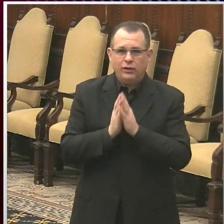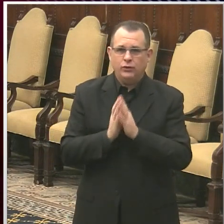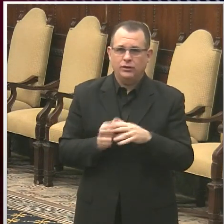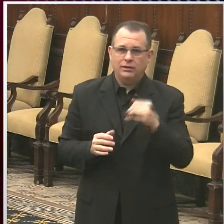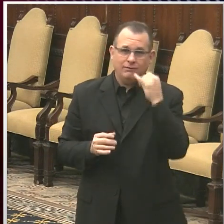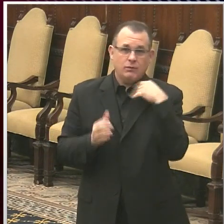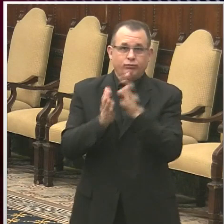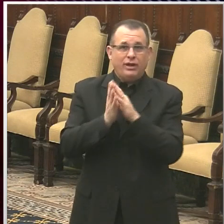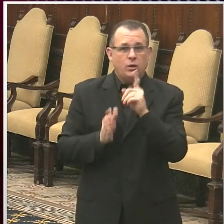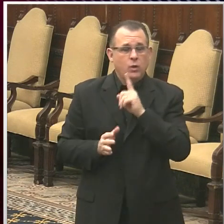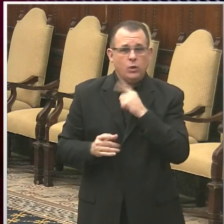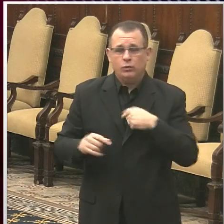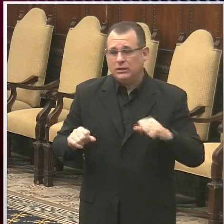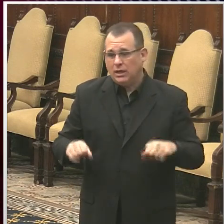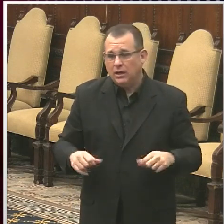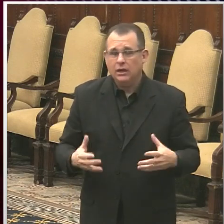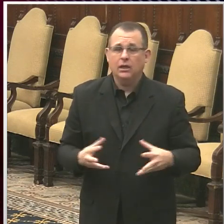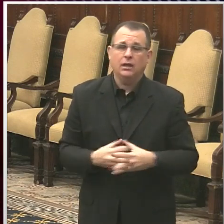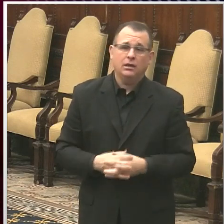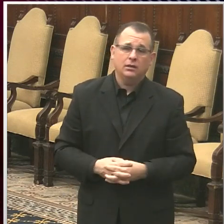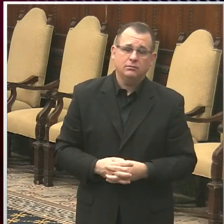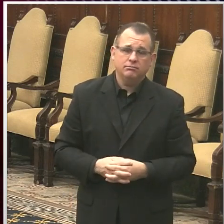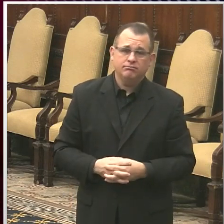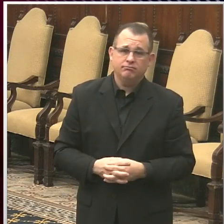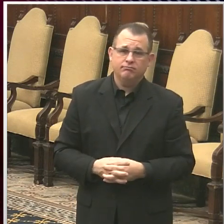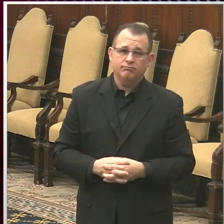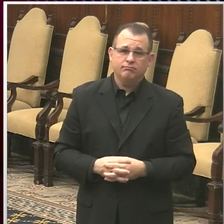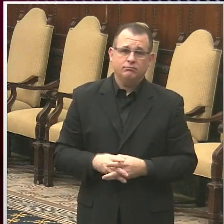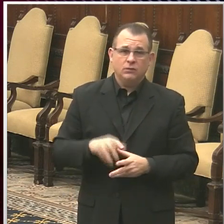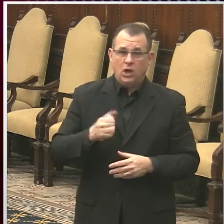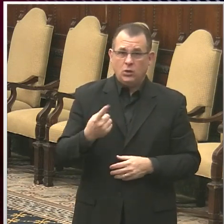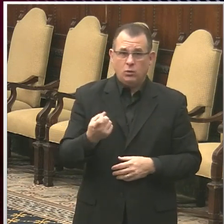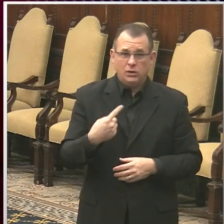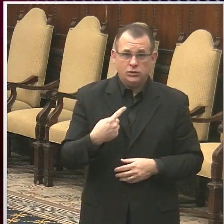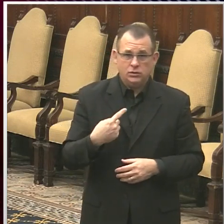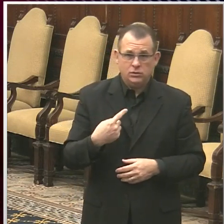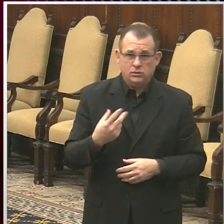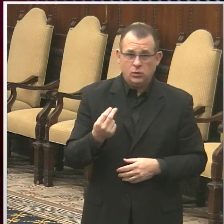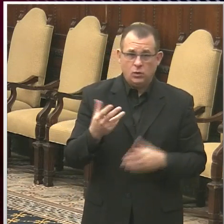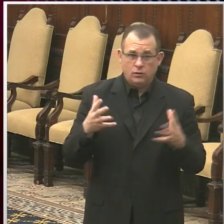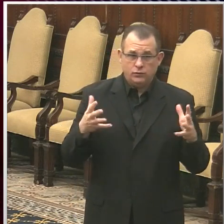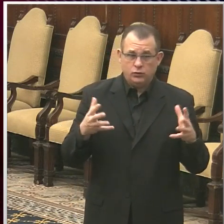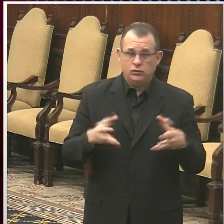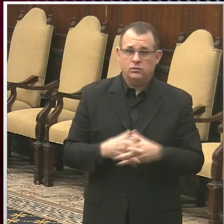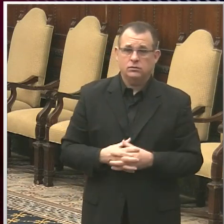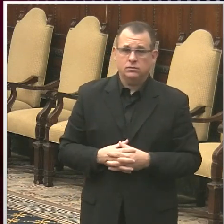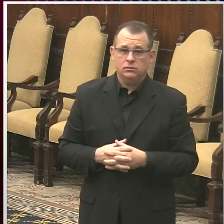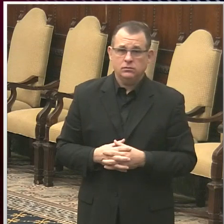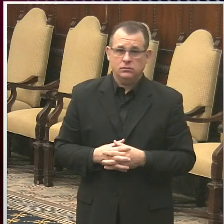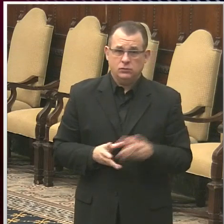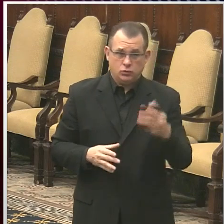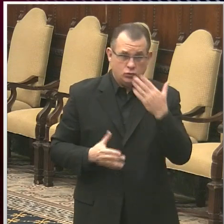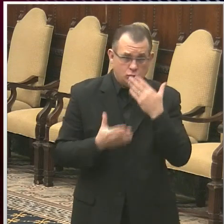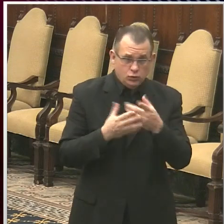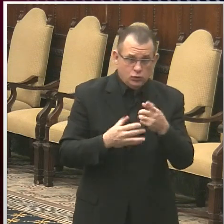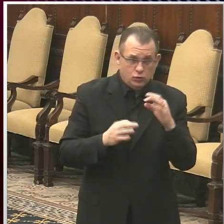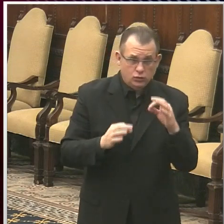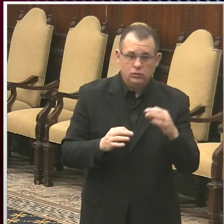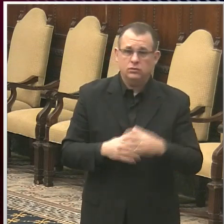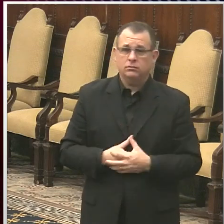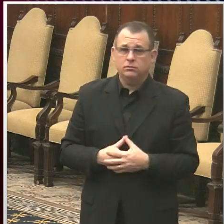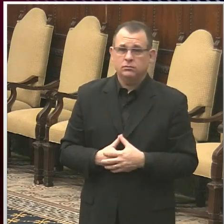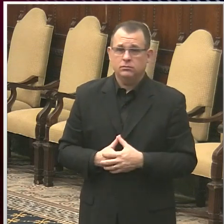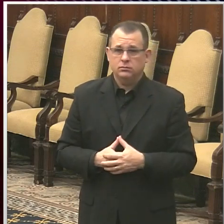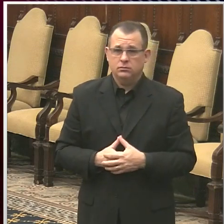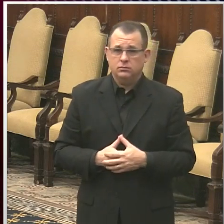Did you have anything further? Any further questions? All right. You're good. Thank you. Thank you for those